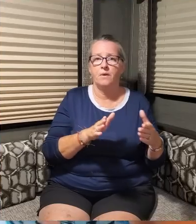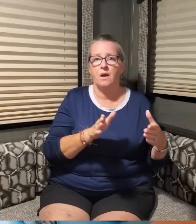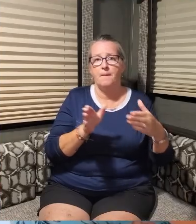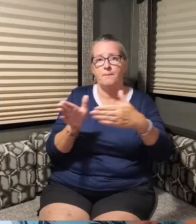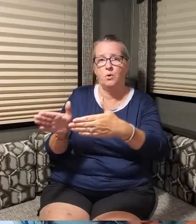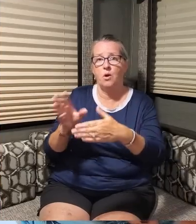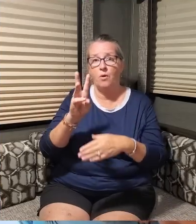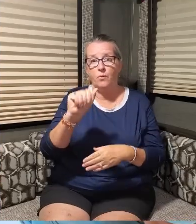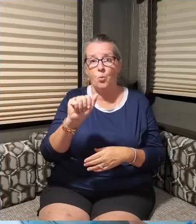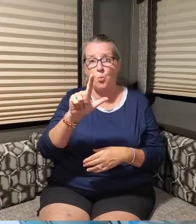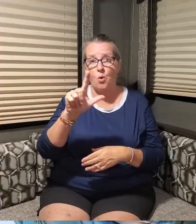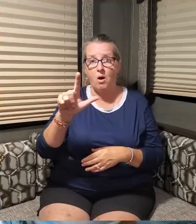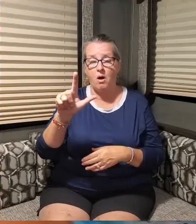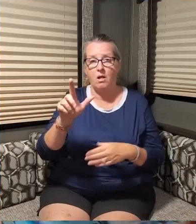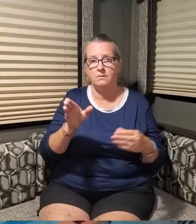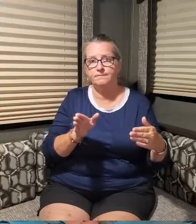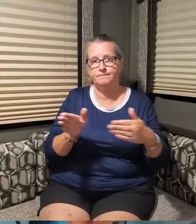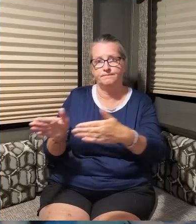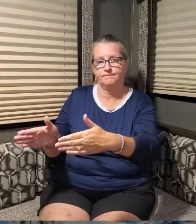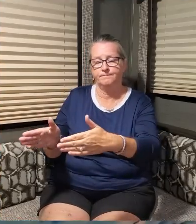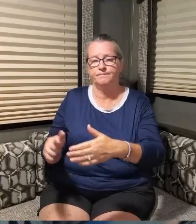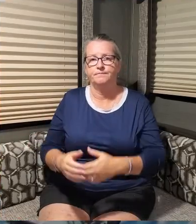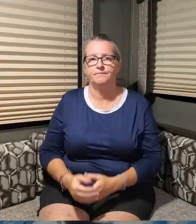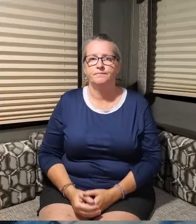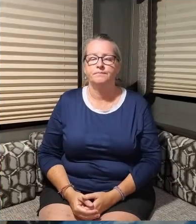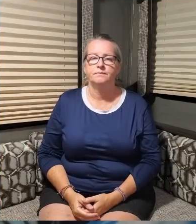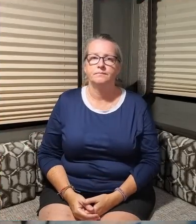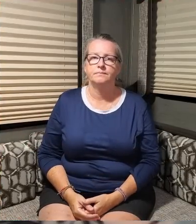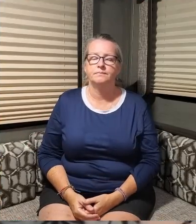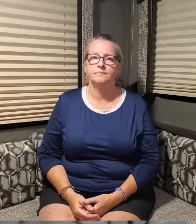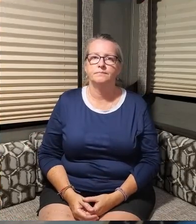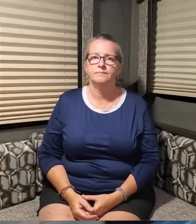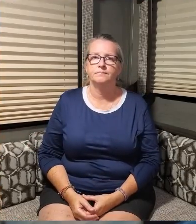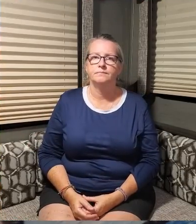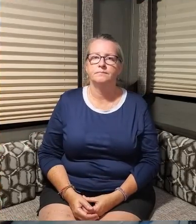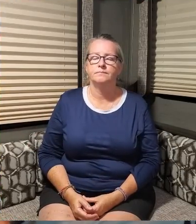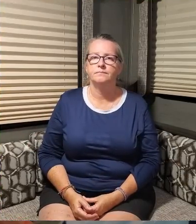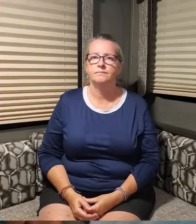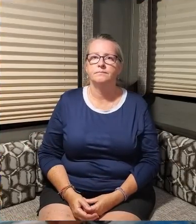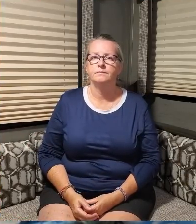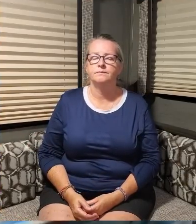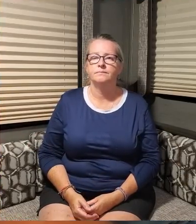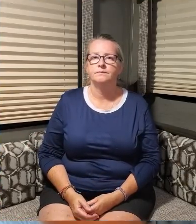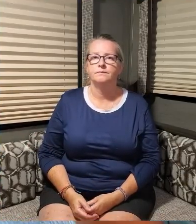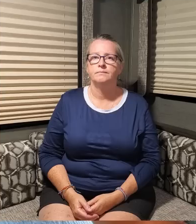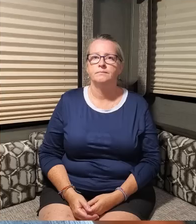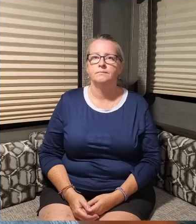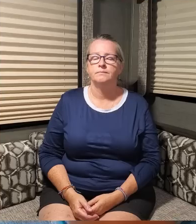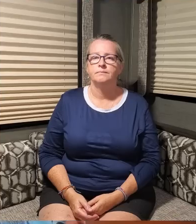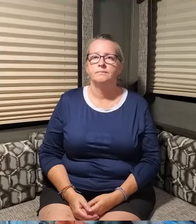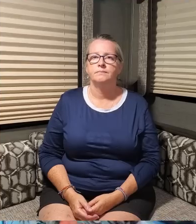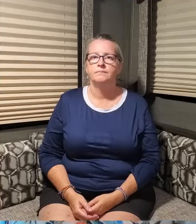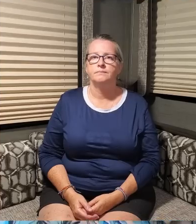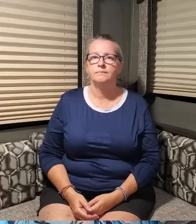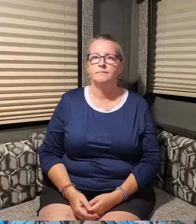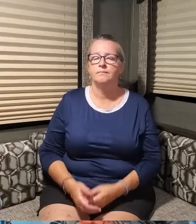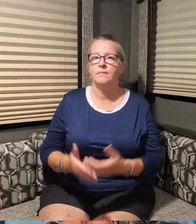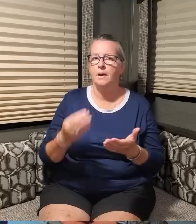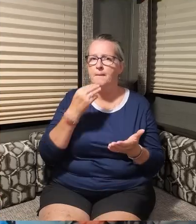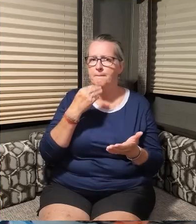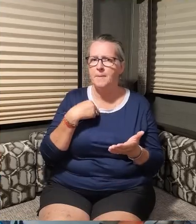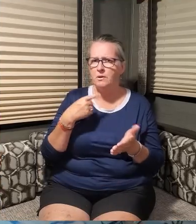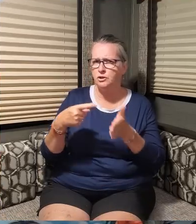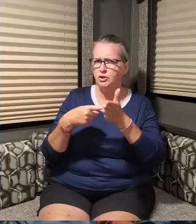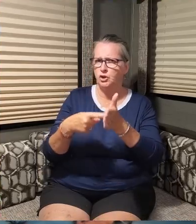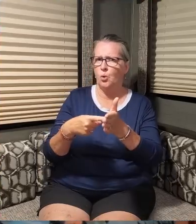okay, I put it along this wall. Let me shut this door. Okay. Here,